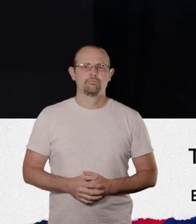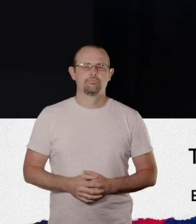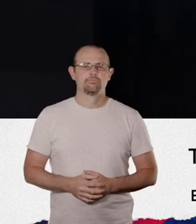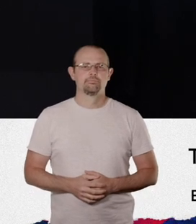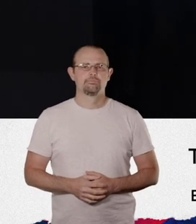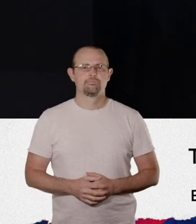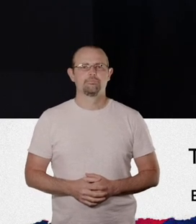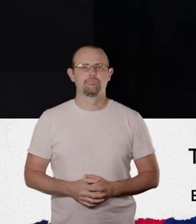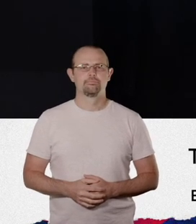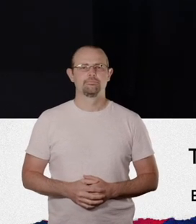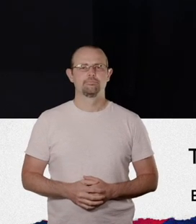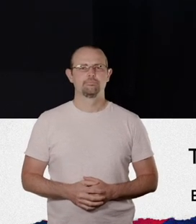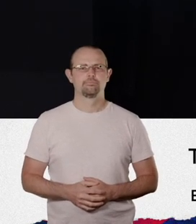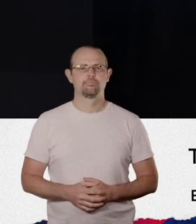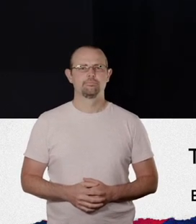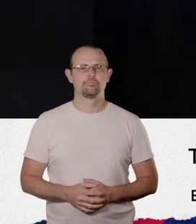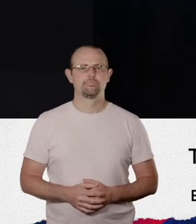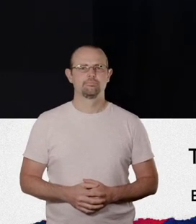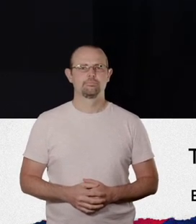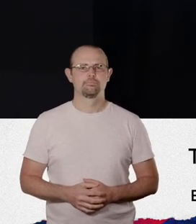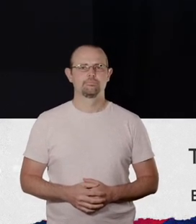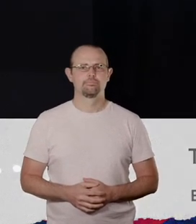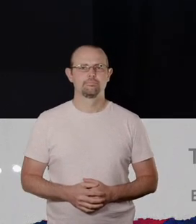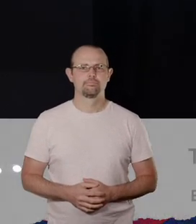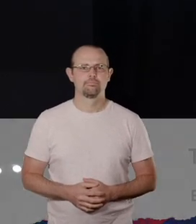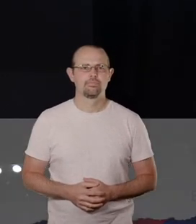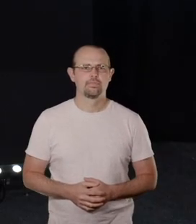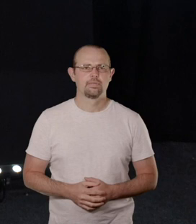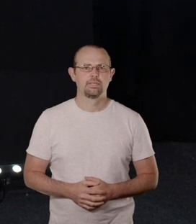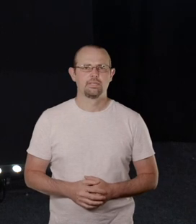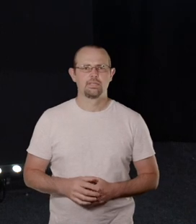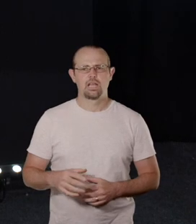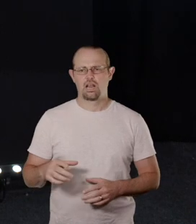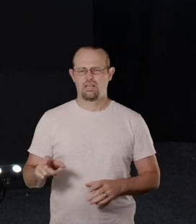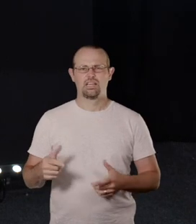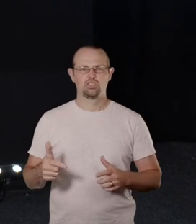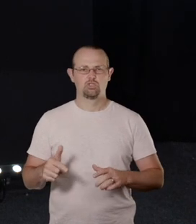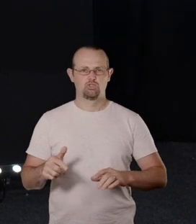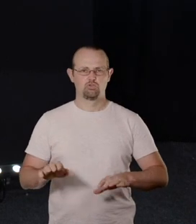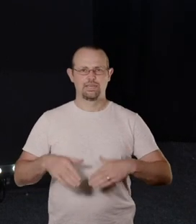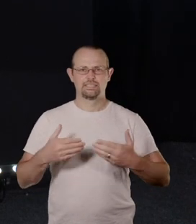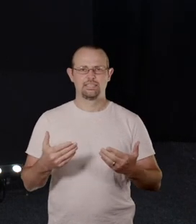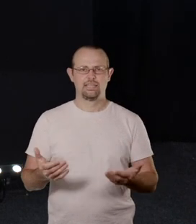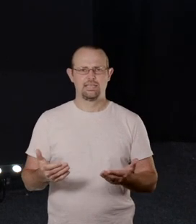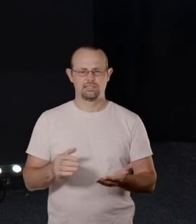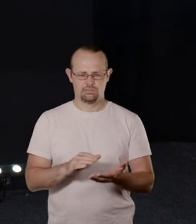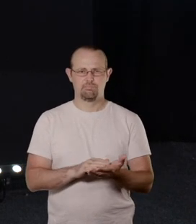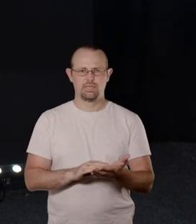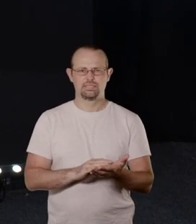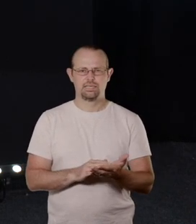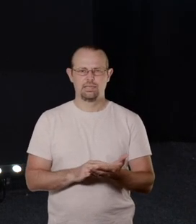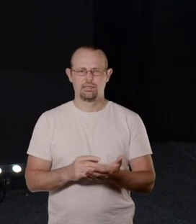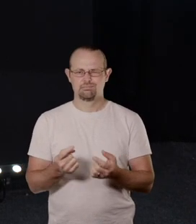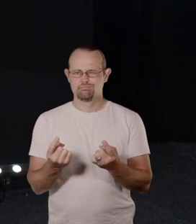the first month of the year for you. In another translation, it says it's the beginning. It means something new is just about